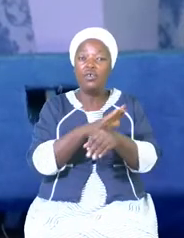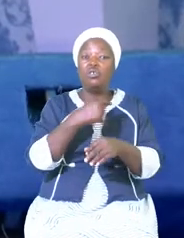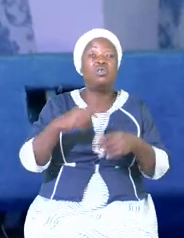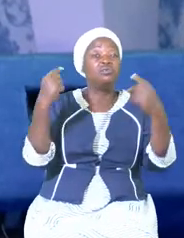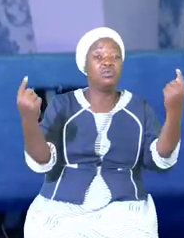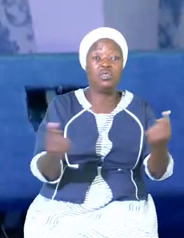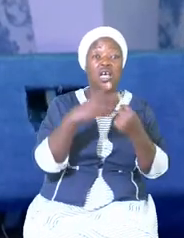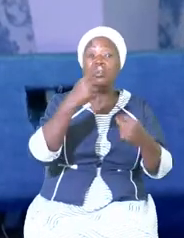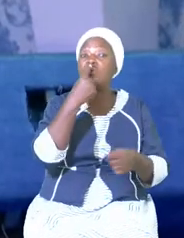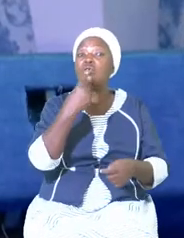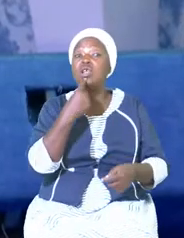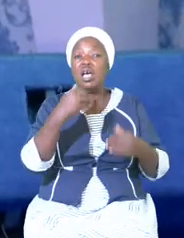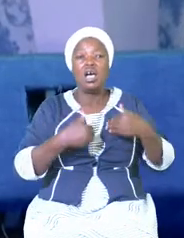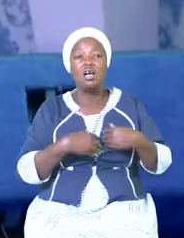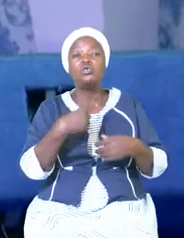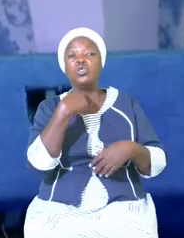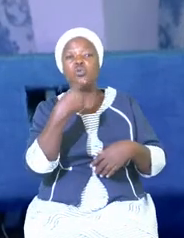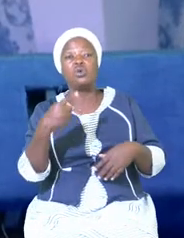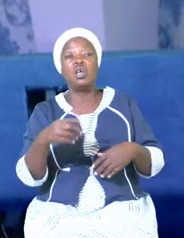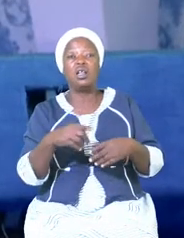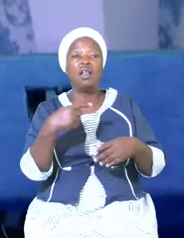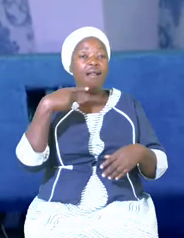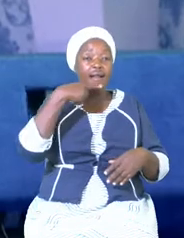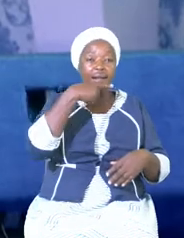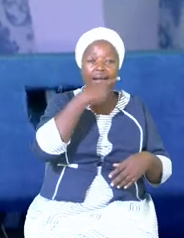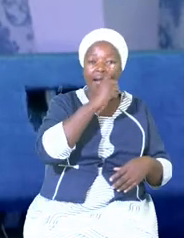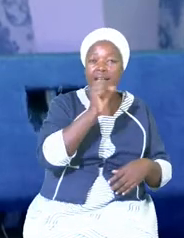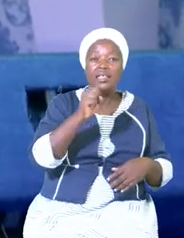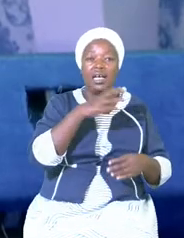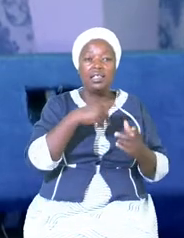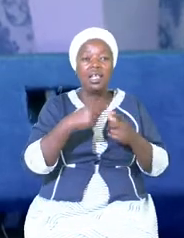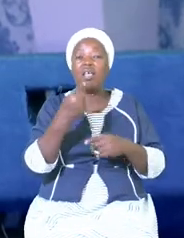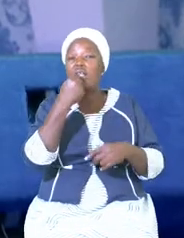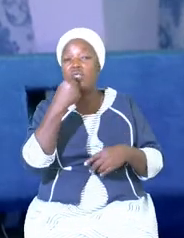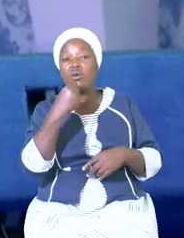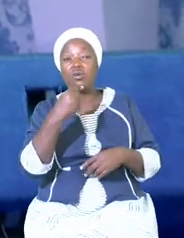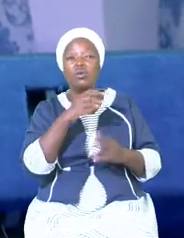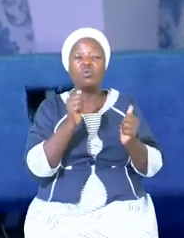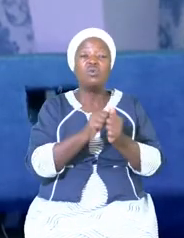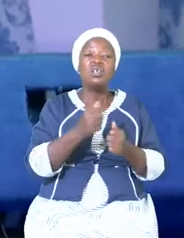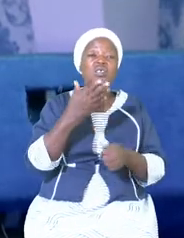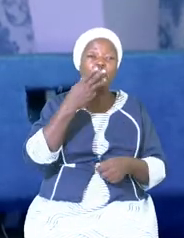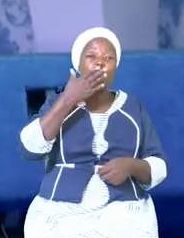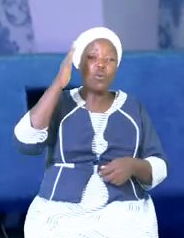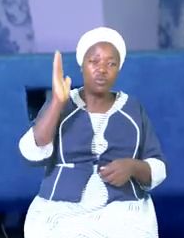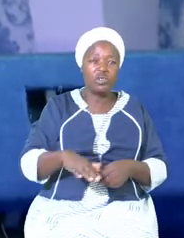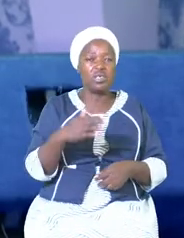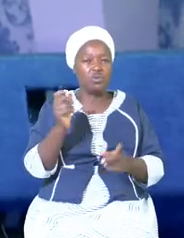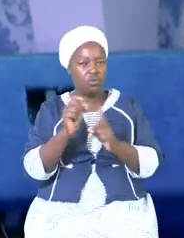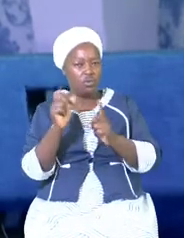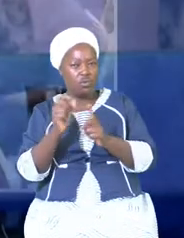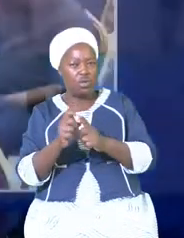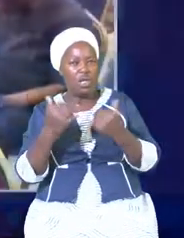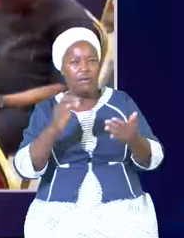spoken lies, your tongue have muttered perverseness. And then in verse 4, it tells us in verse 4,